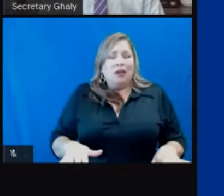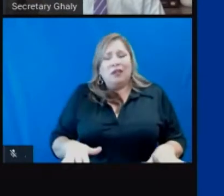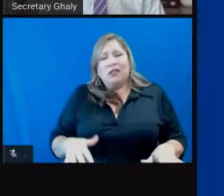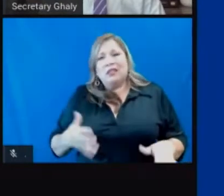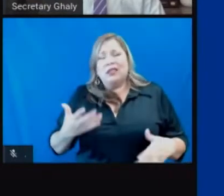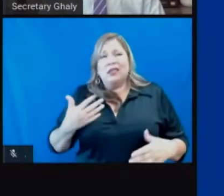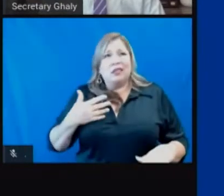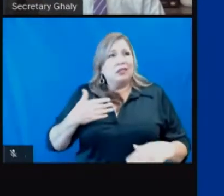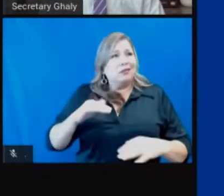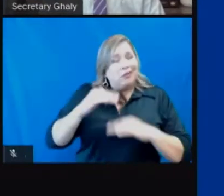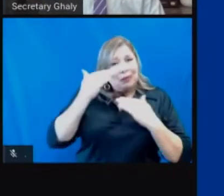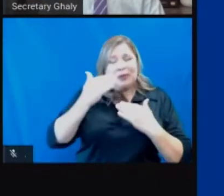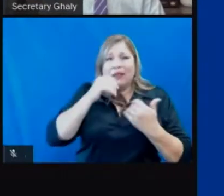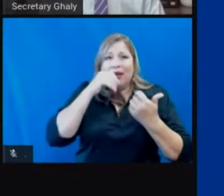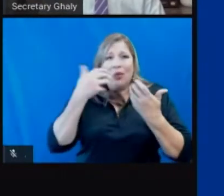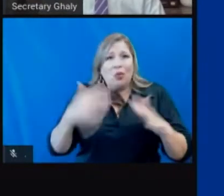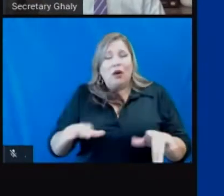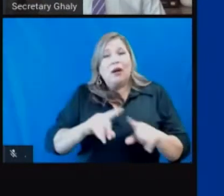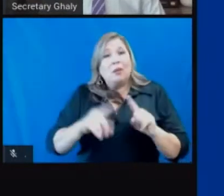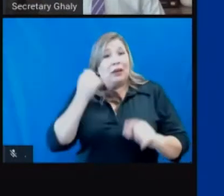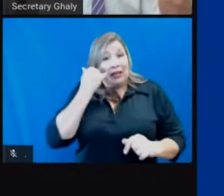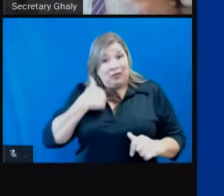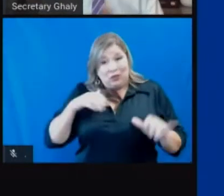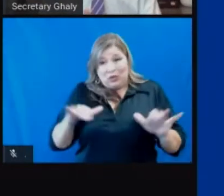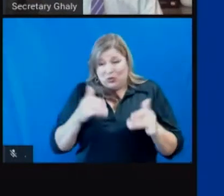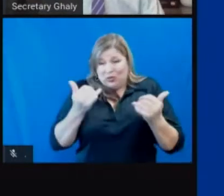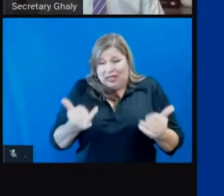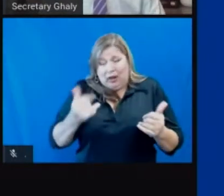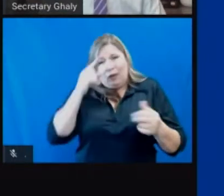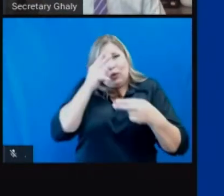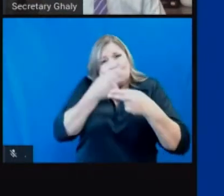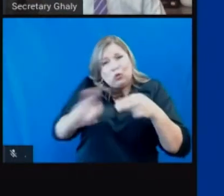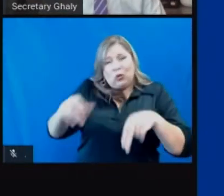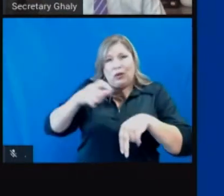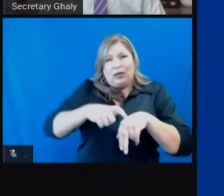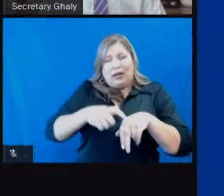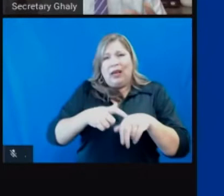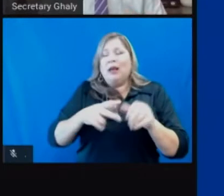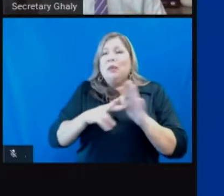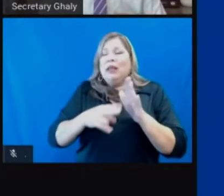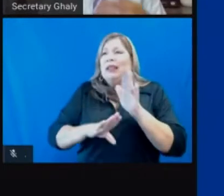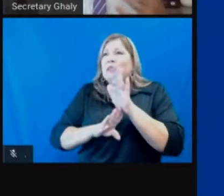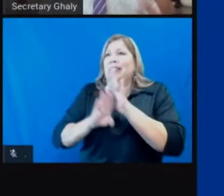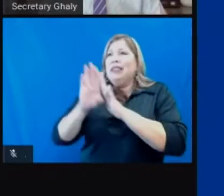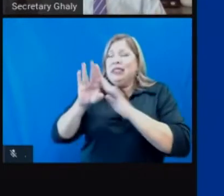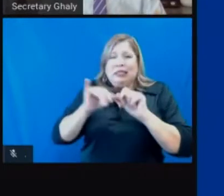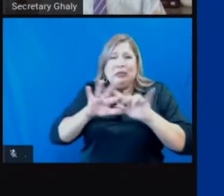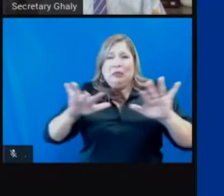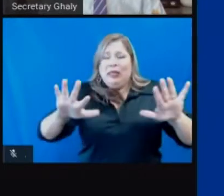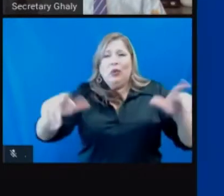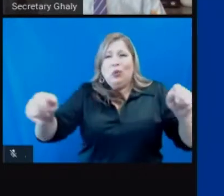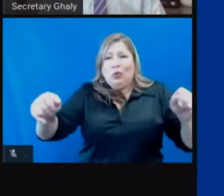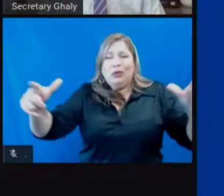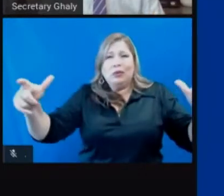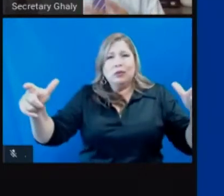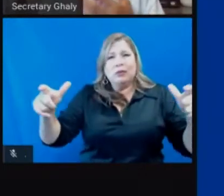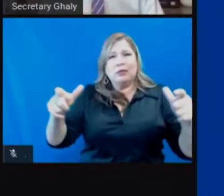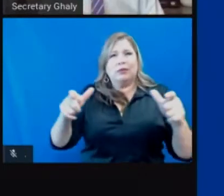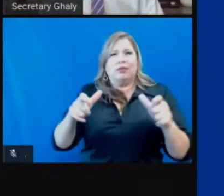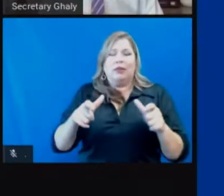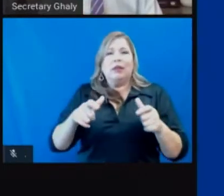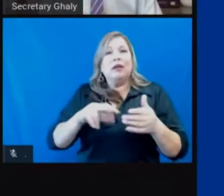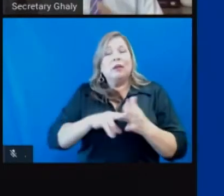of time so we can get this under control and hopefully bring rates down to a place where counties don't just stay in